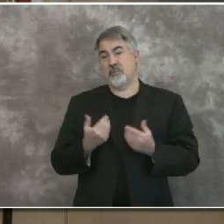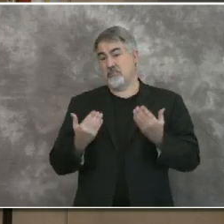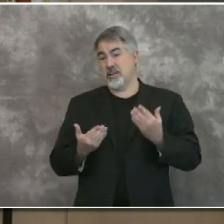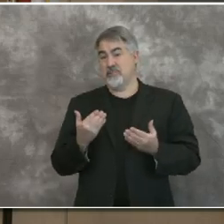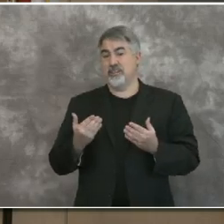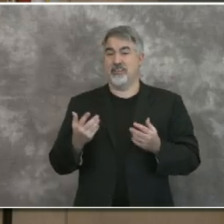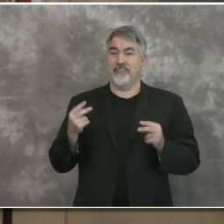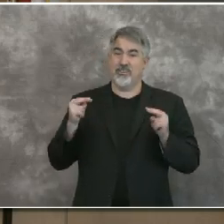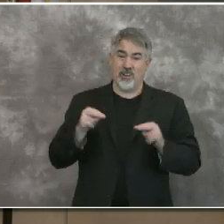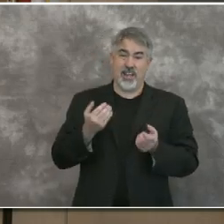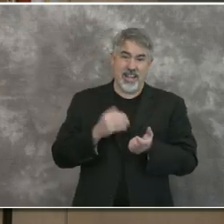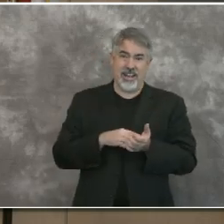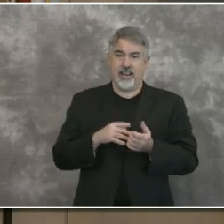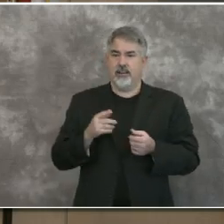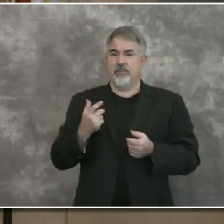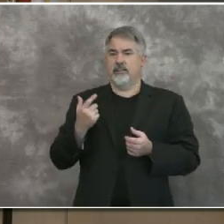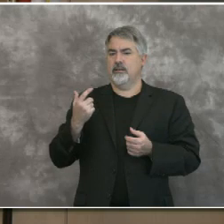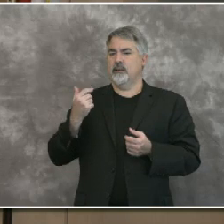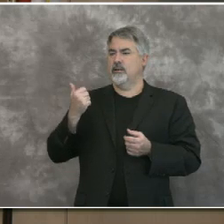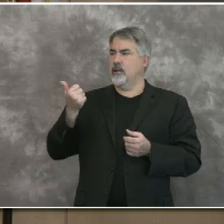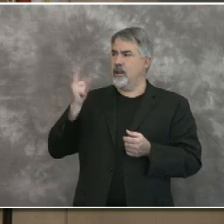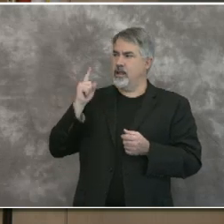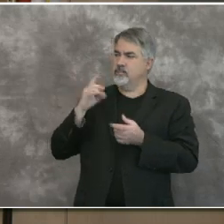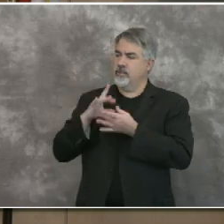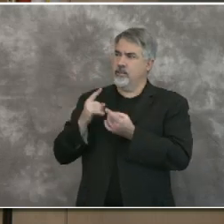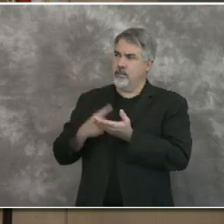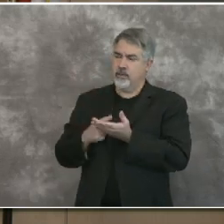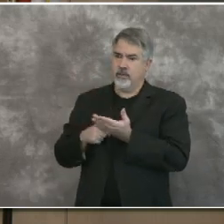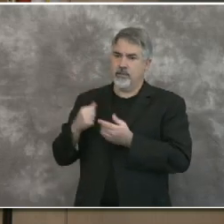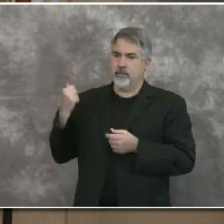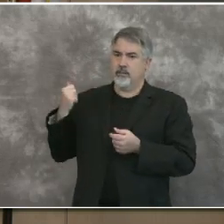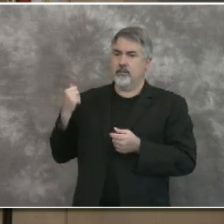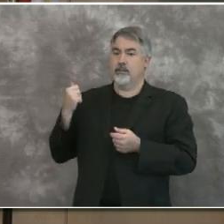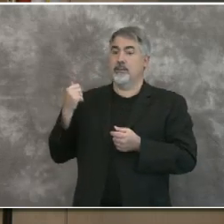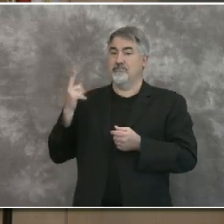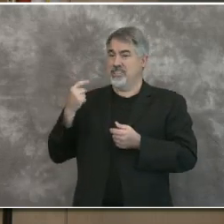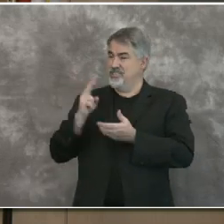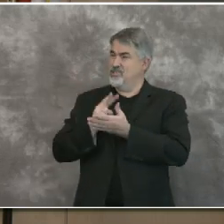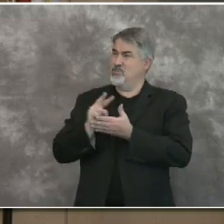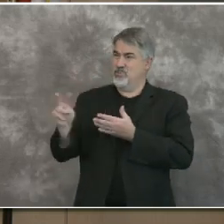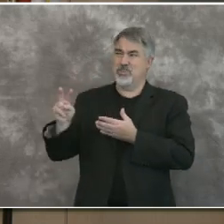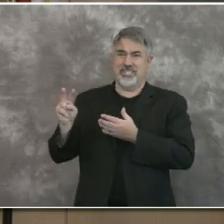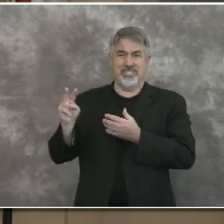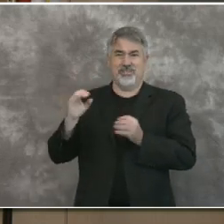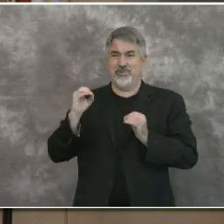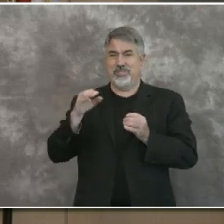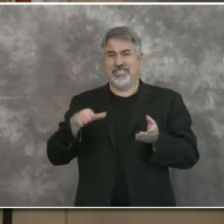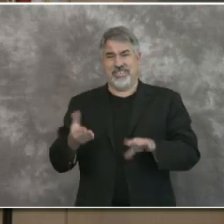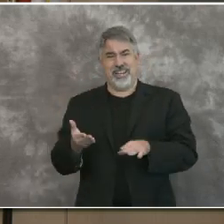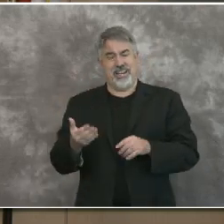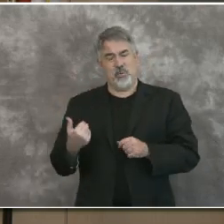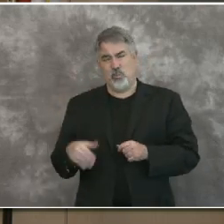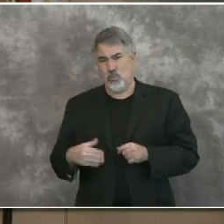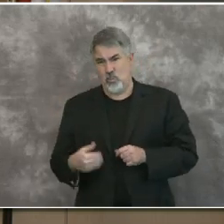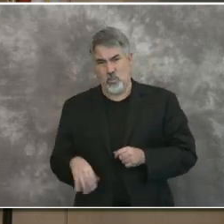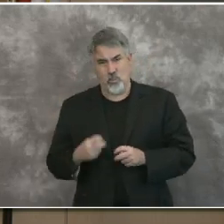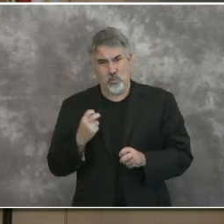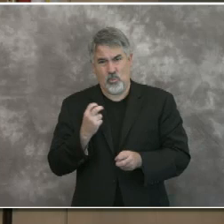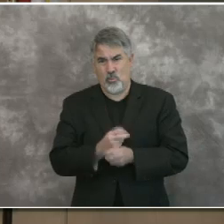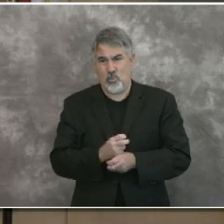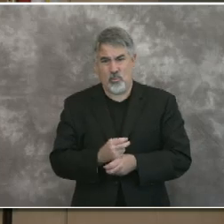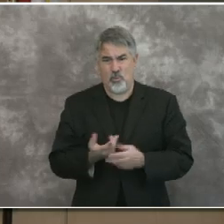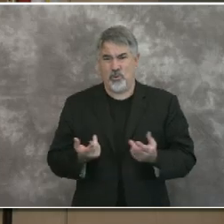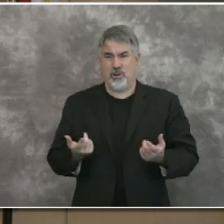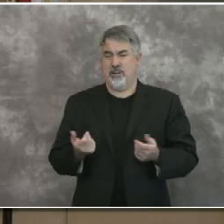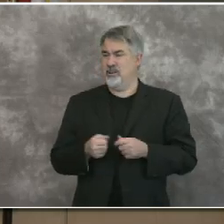he indicated last week, that you'd have to go at least 2 weeks without any deaths before businesses could reopen.